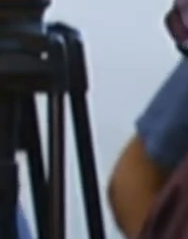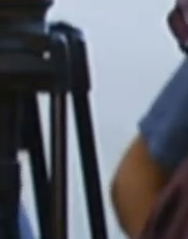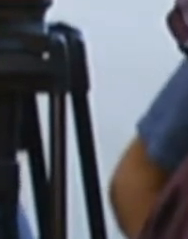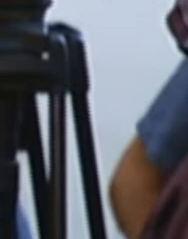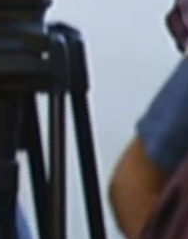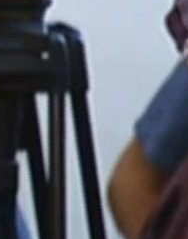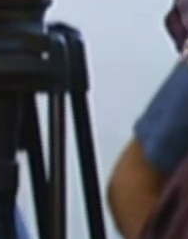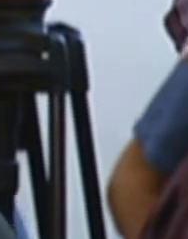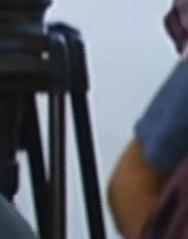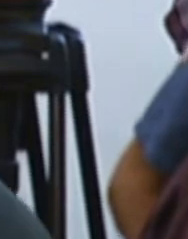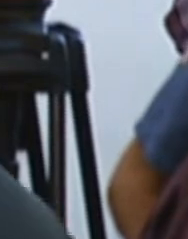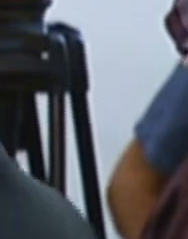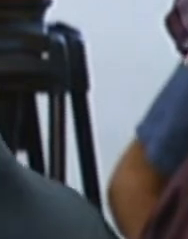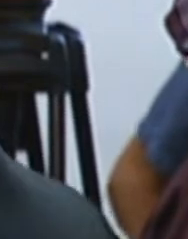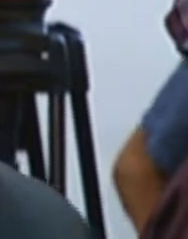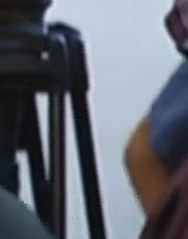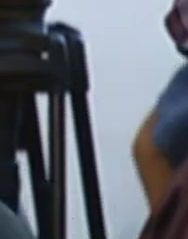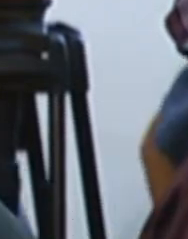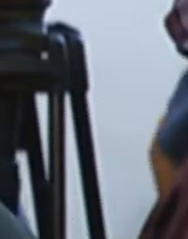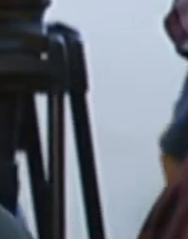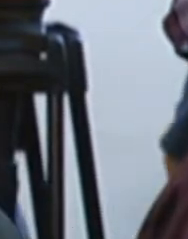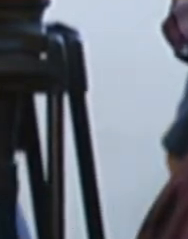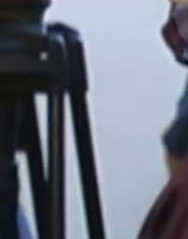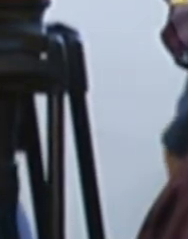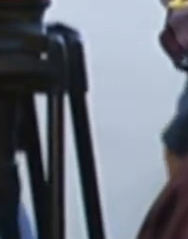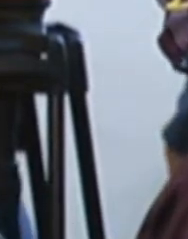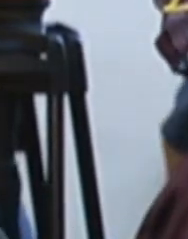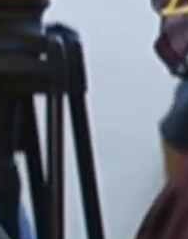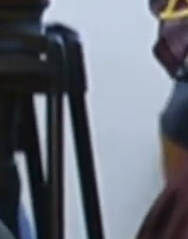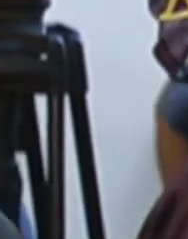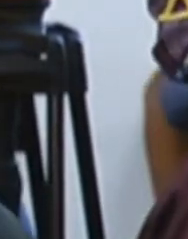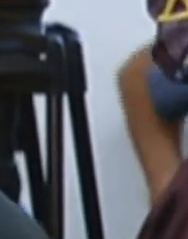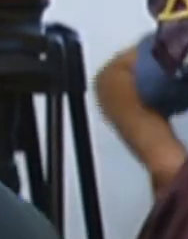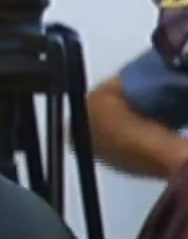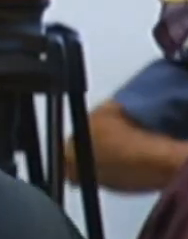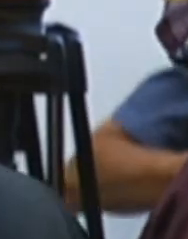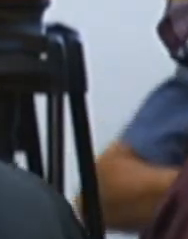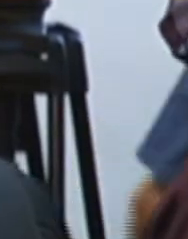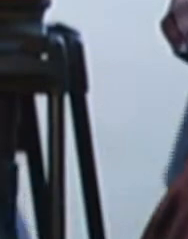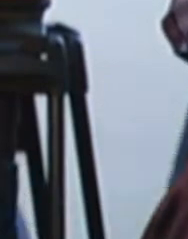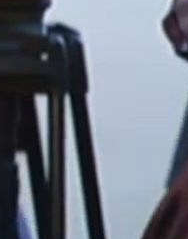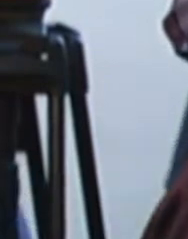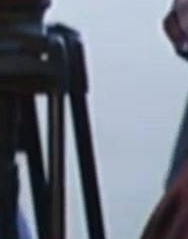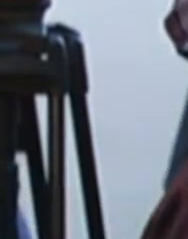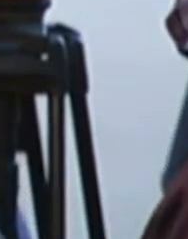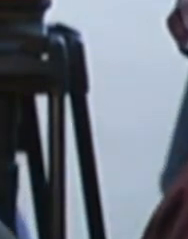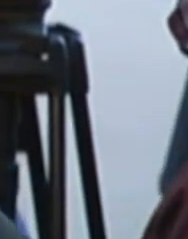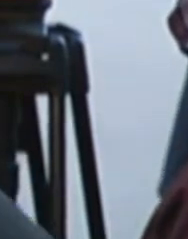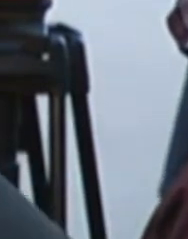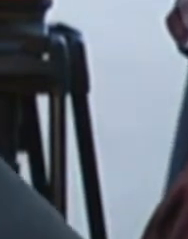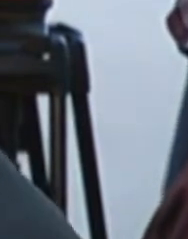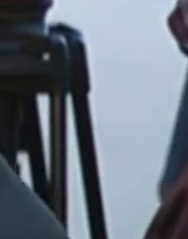unlawful. And it needed someone or the